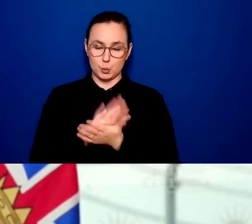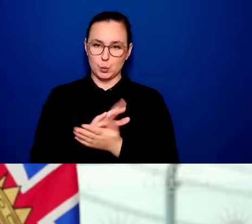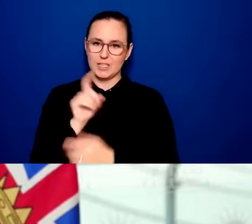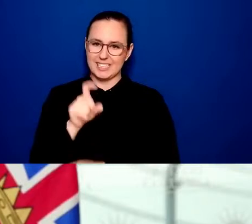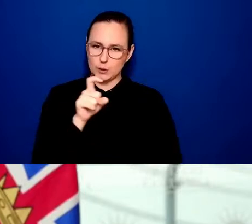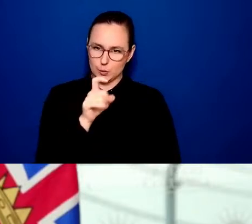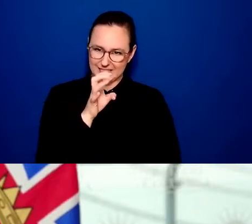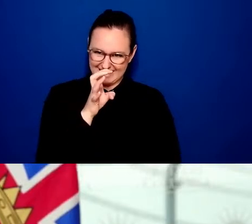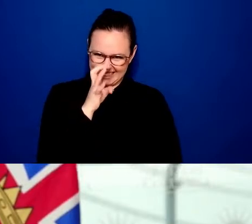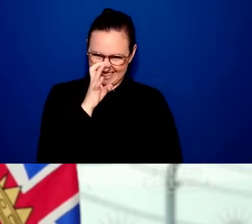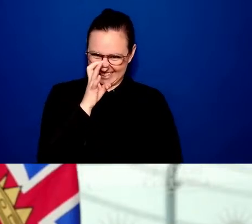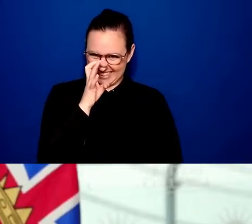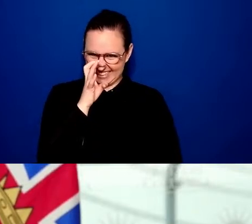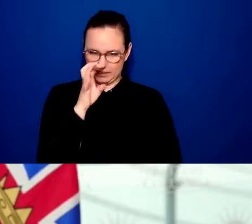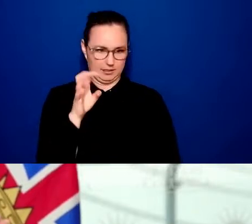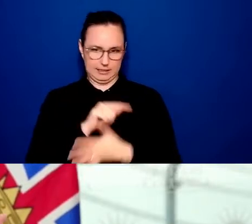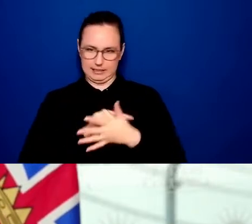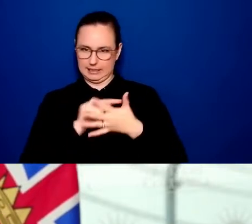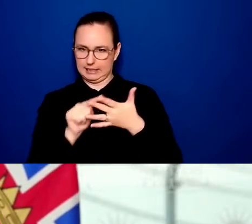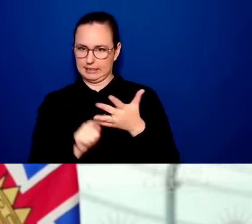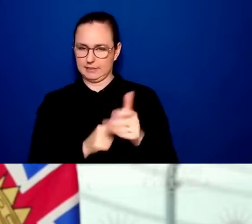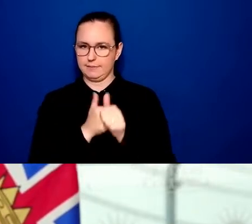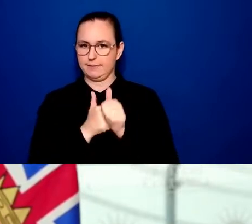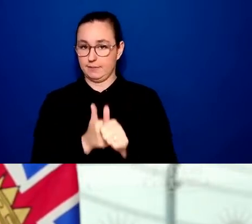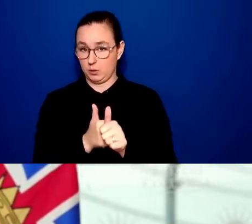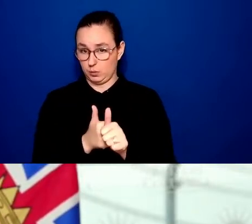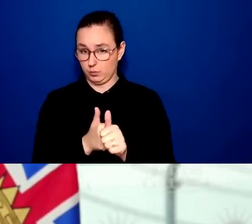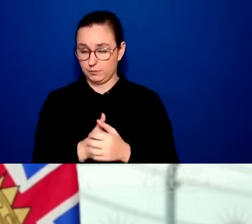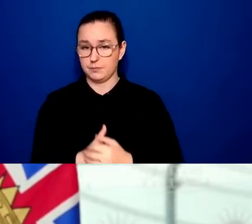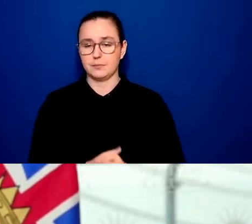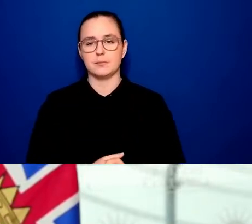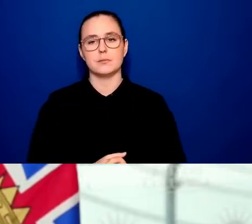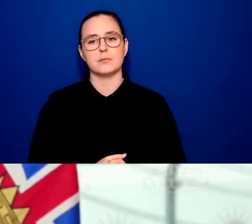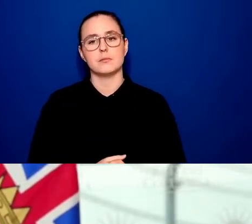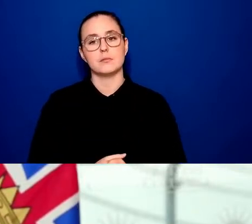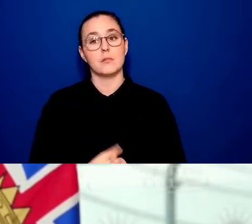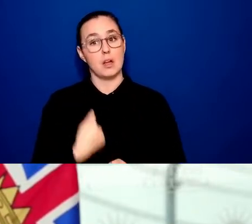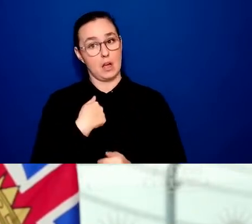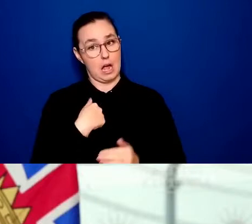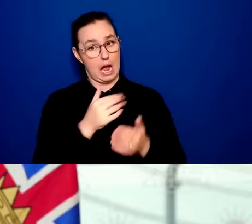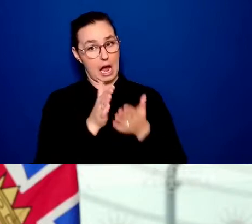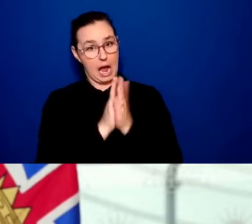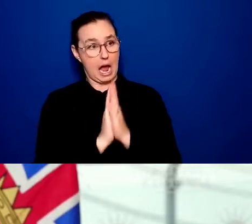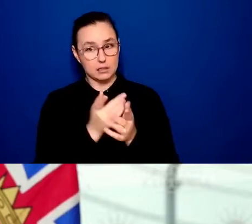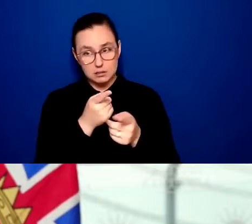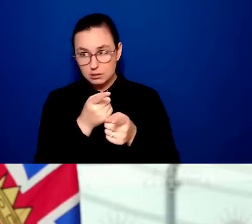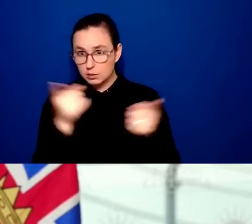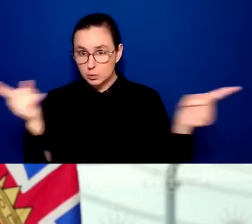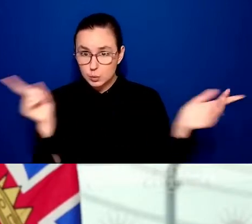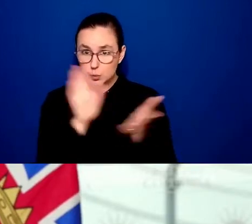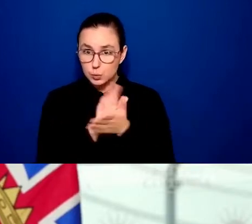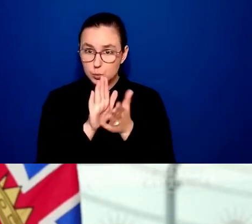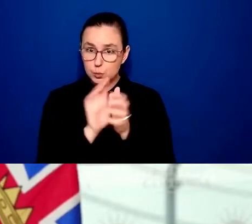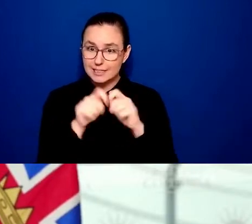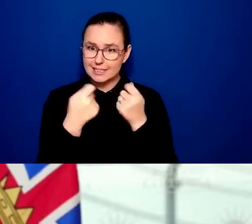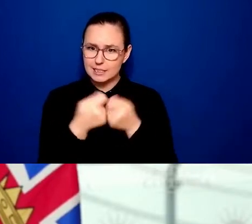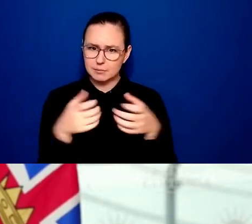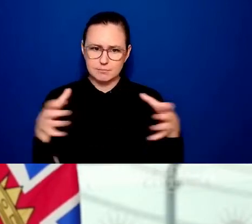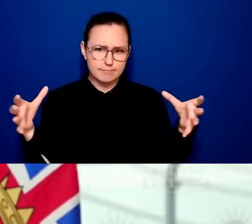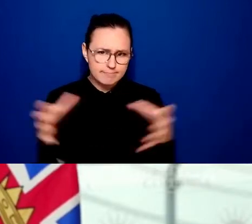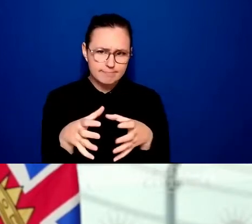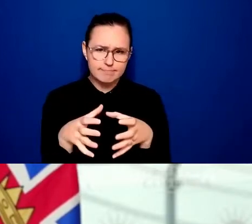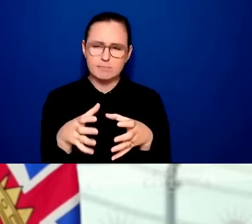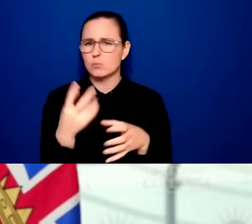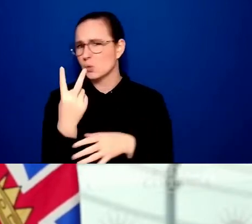are myriad. And I have tasked, as I said, our school team that works together. They meet 2 to 3 times a week